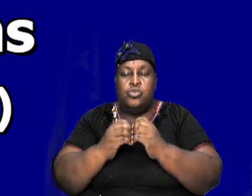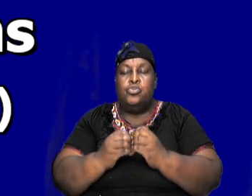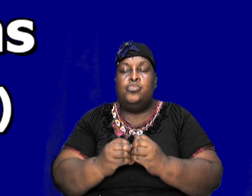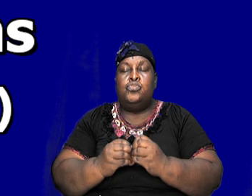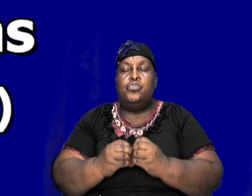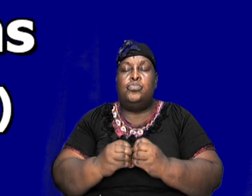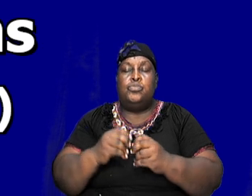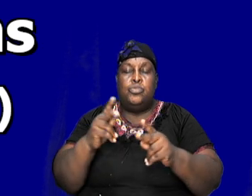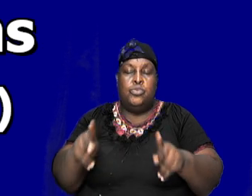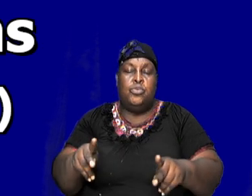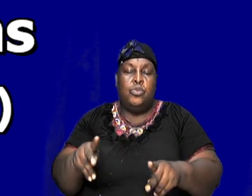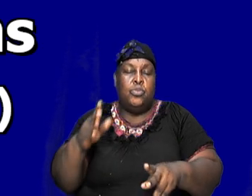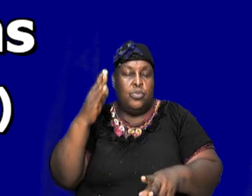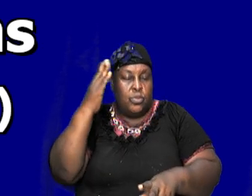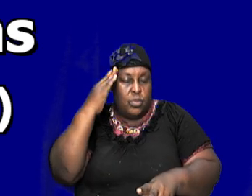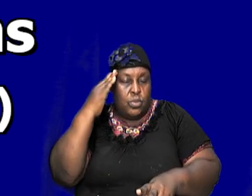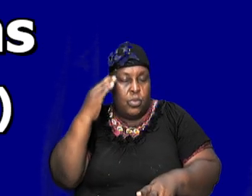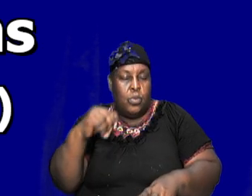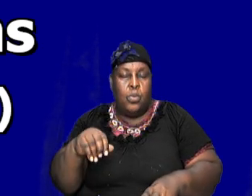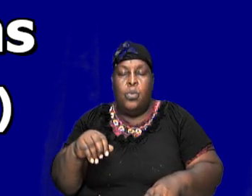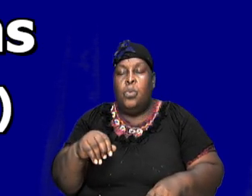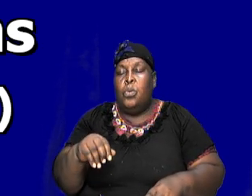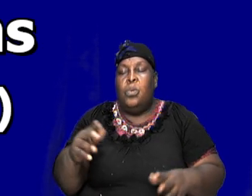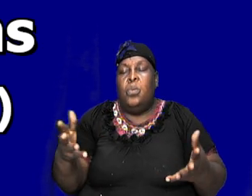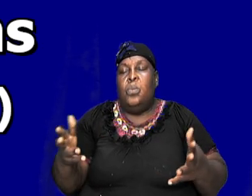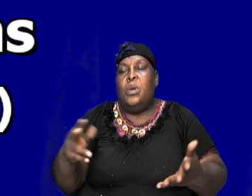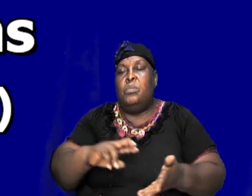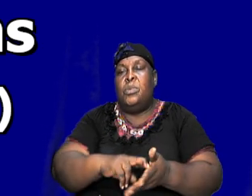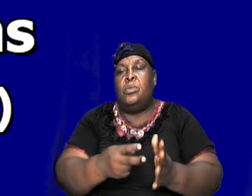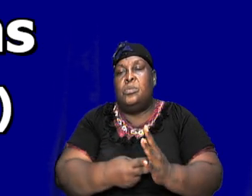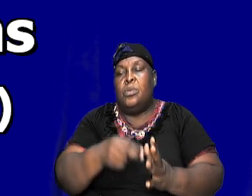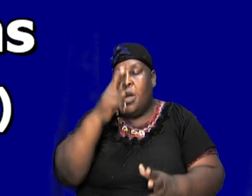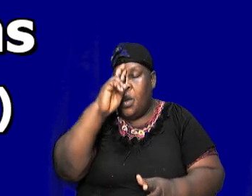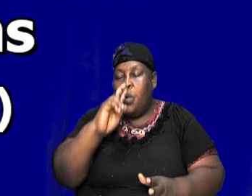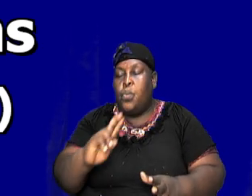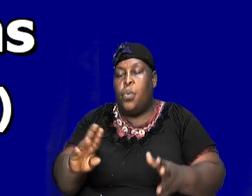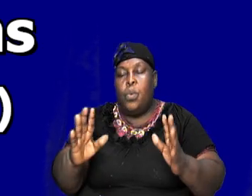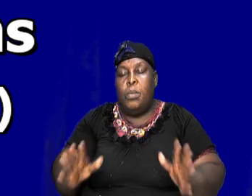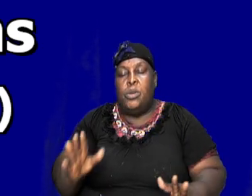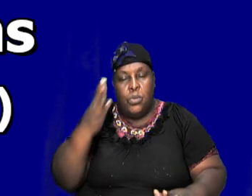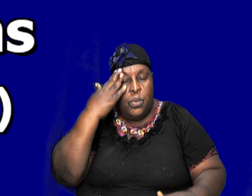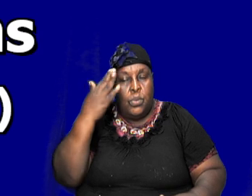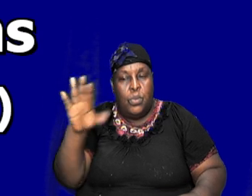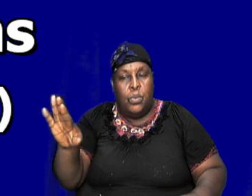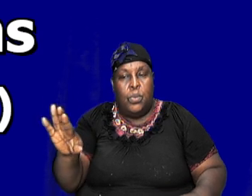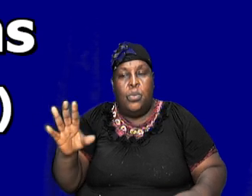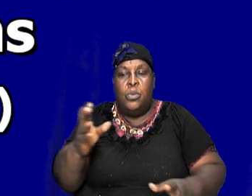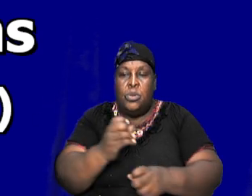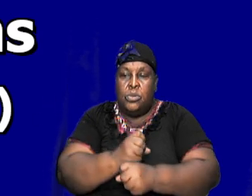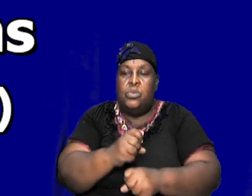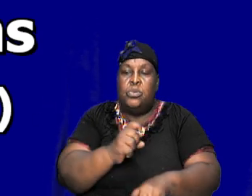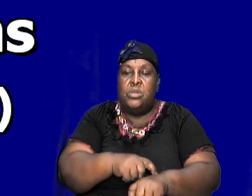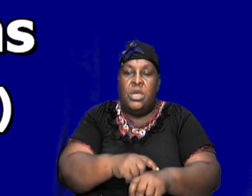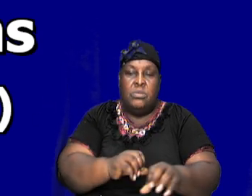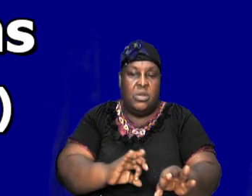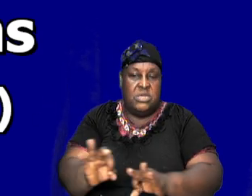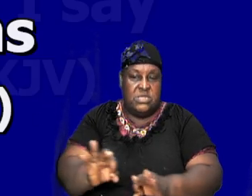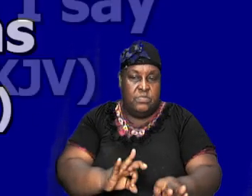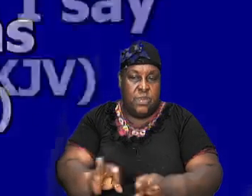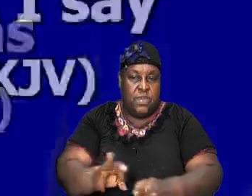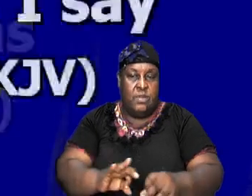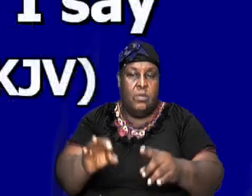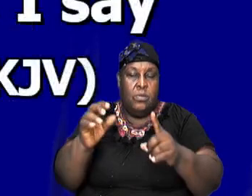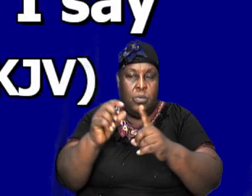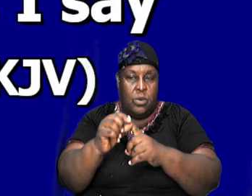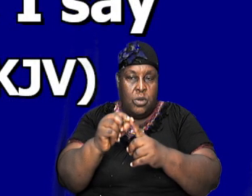what that mean, but a Roman probably wouldn't. And so he took the time out to explain that to them. Let us look at the other